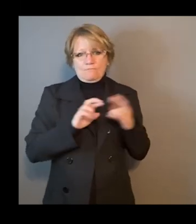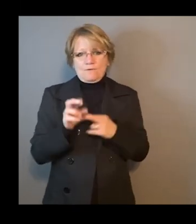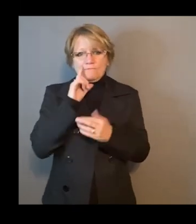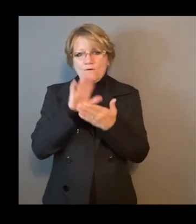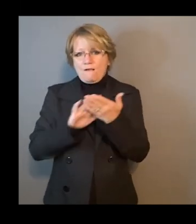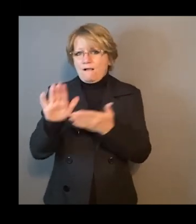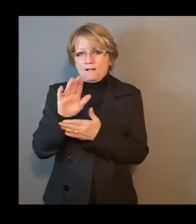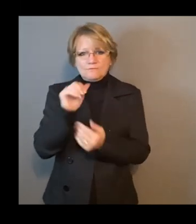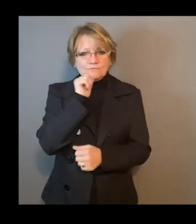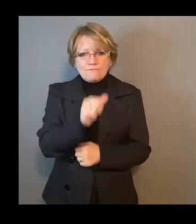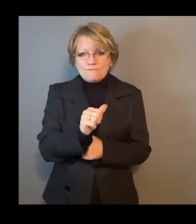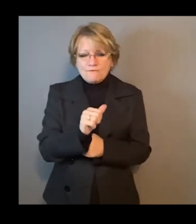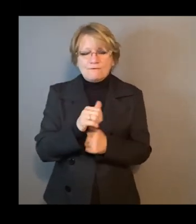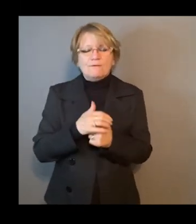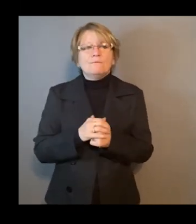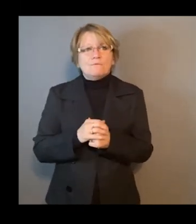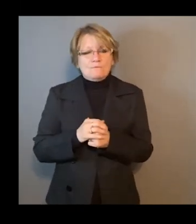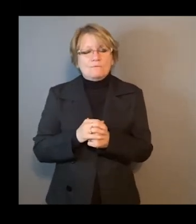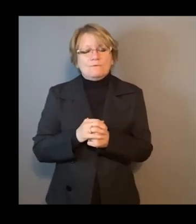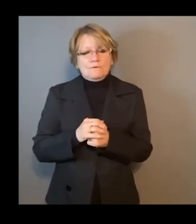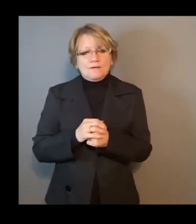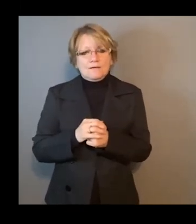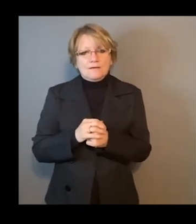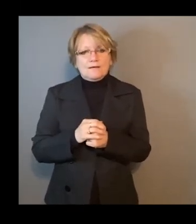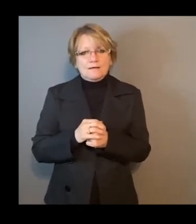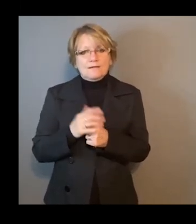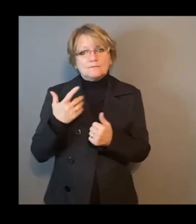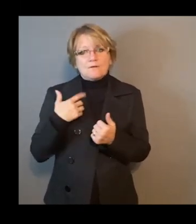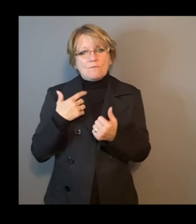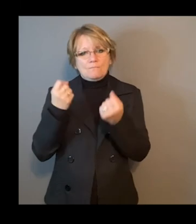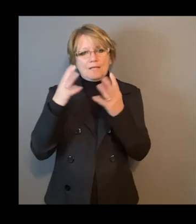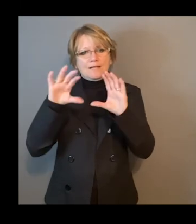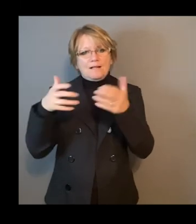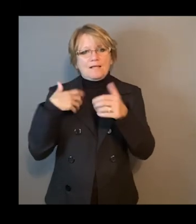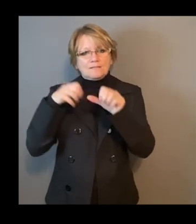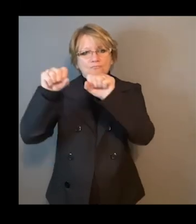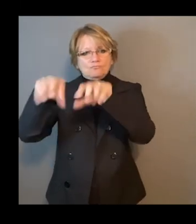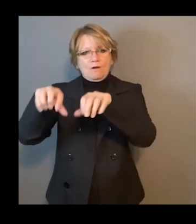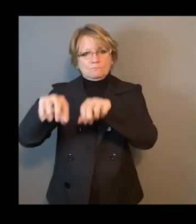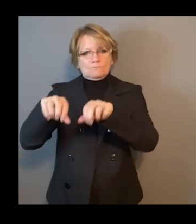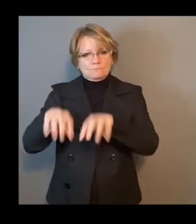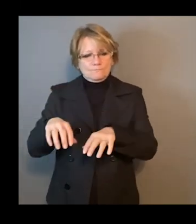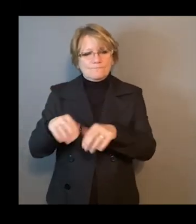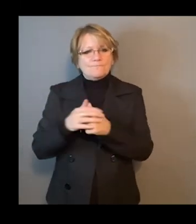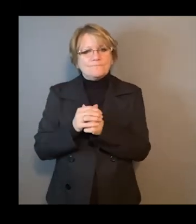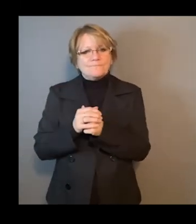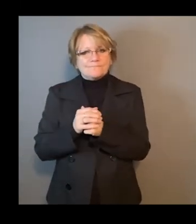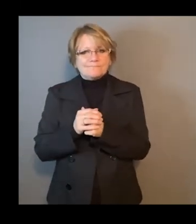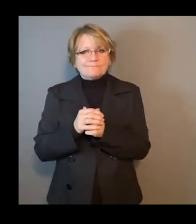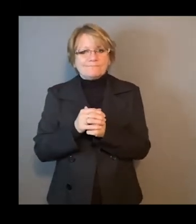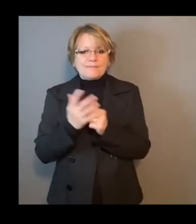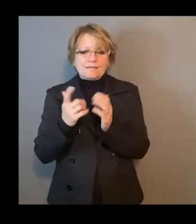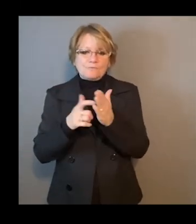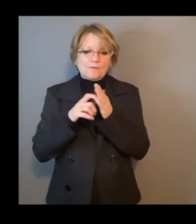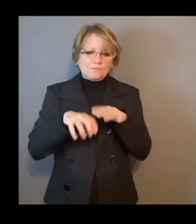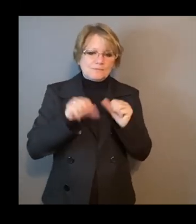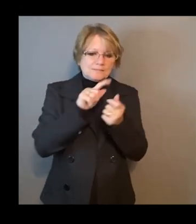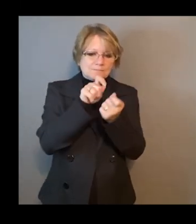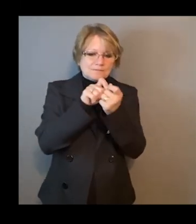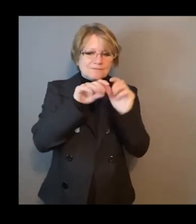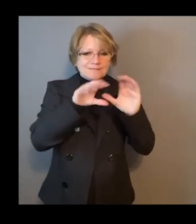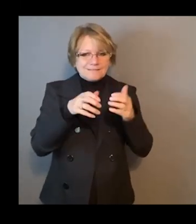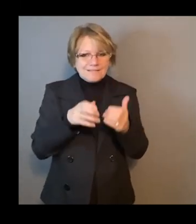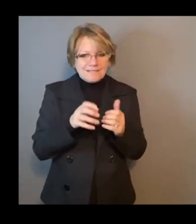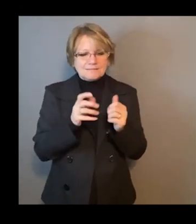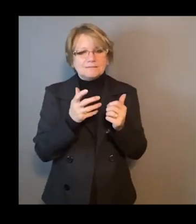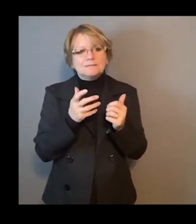mean, you know, like I definitely, you know, like I dropped a lot of classes and everything. I had to take like certain classes to